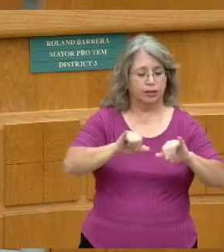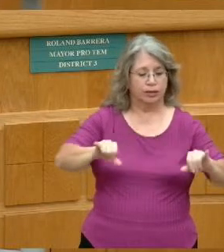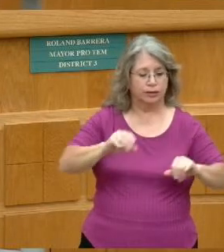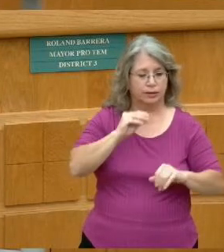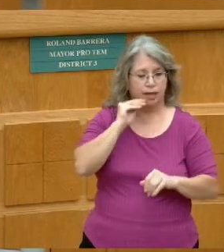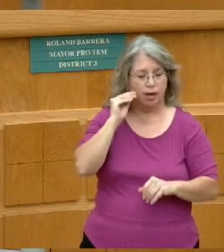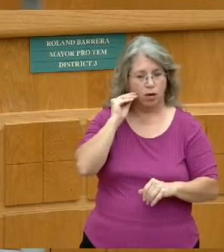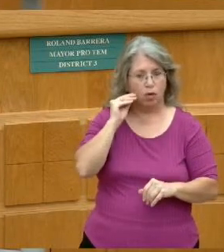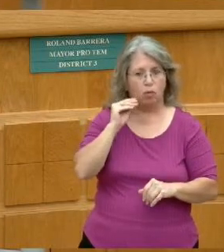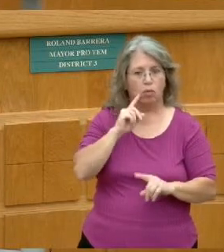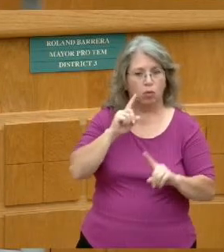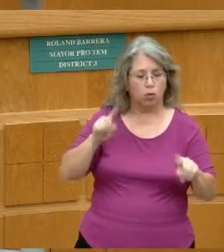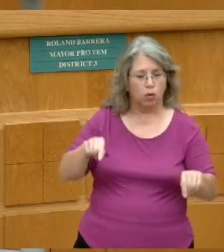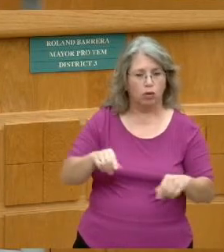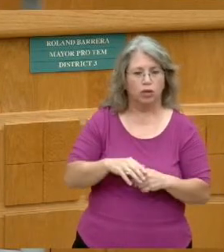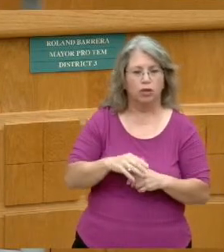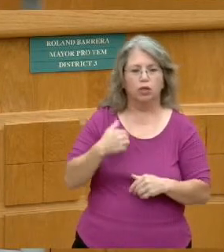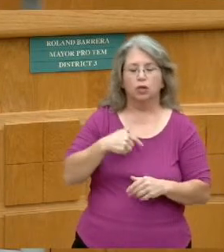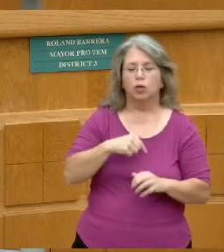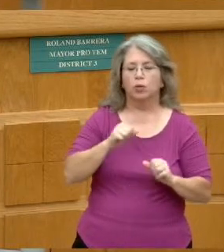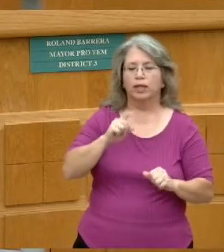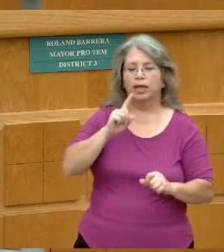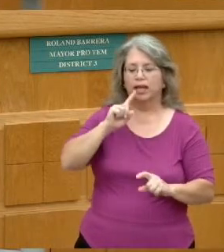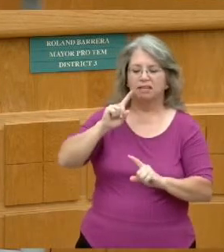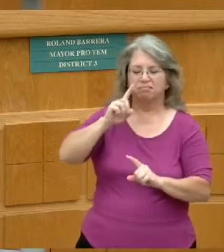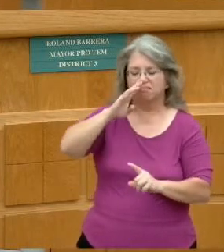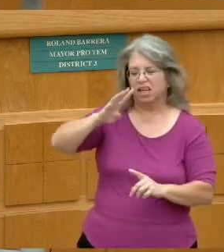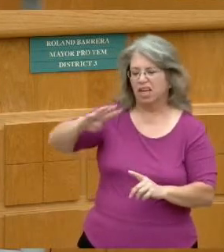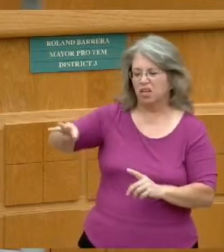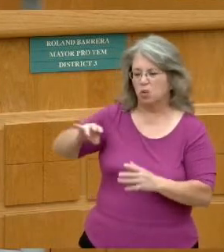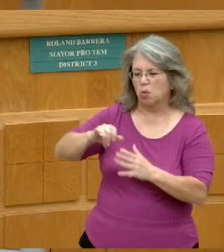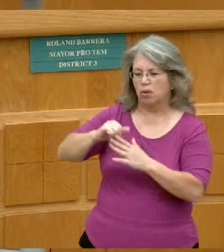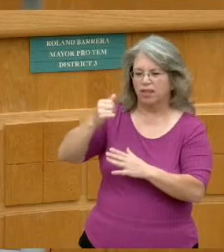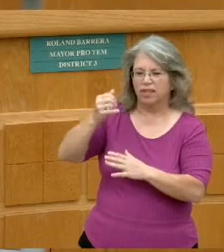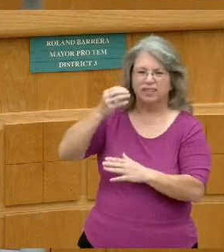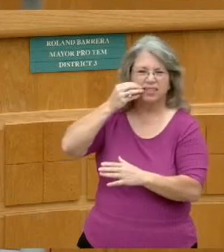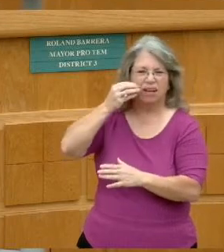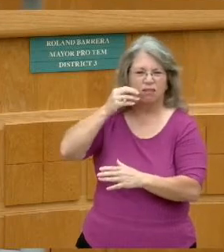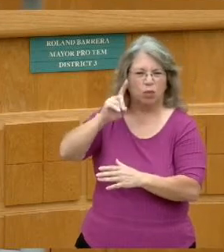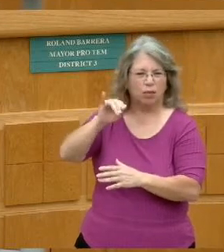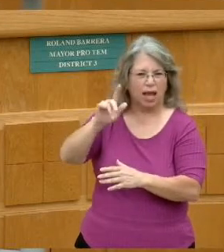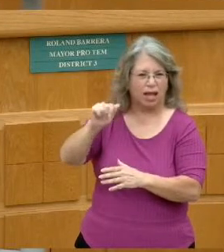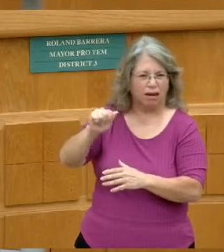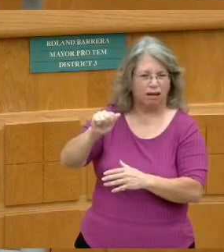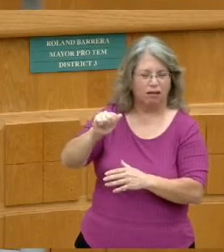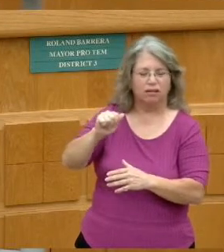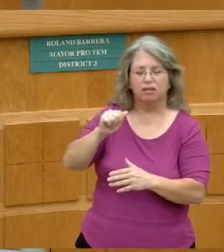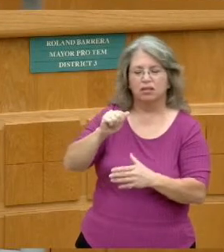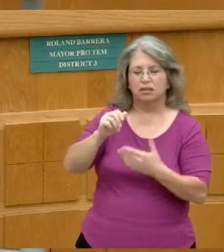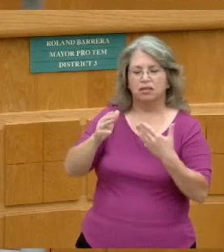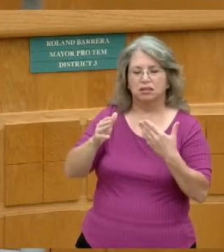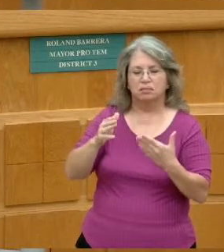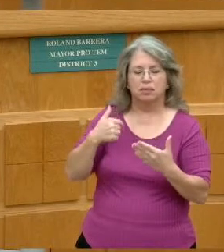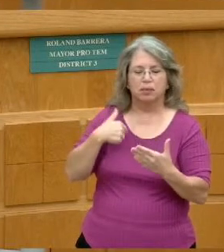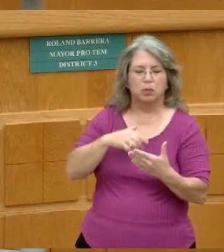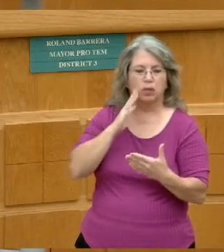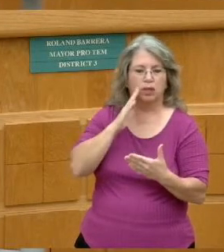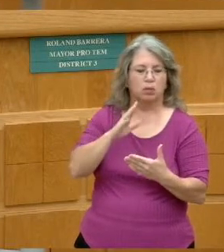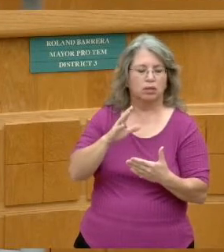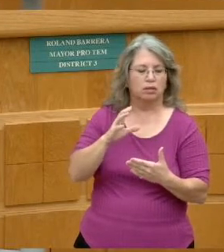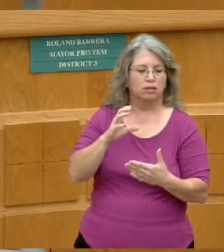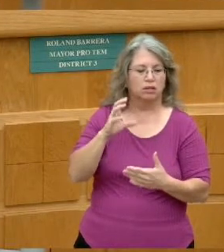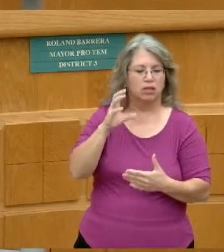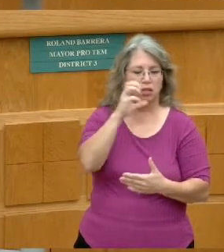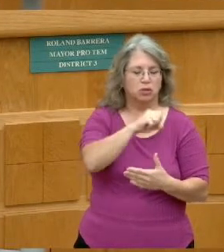cell phone encounter index and say, well, that maybe that wasn't indicative of what was actually happening. We're going to assume that the stay-at-home order had a high level